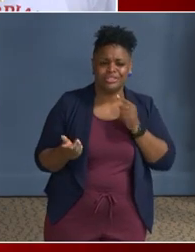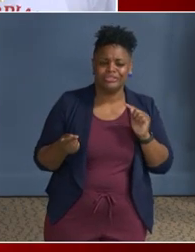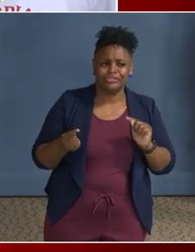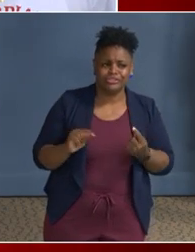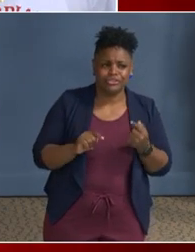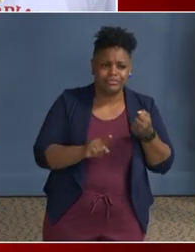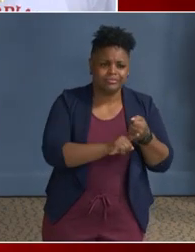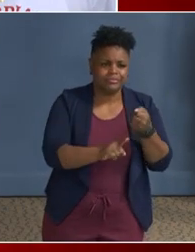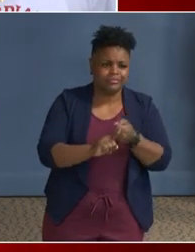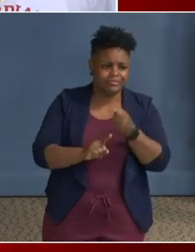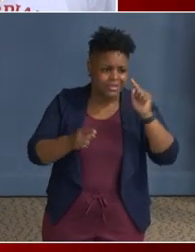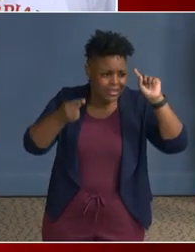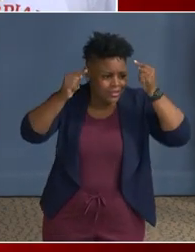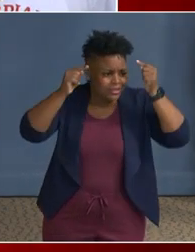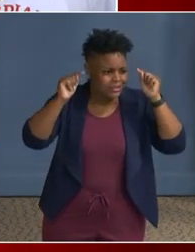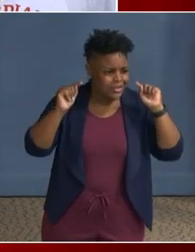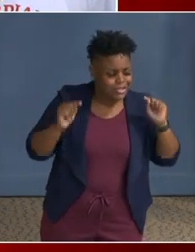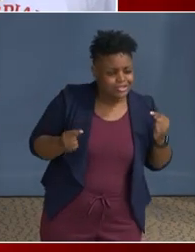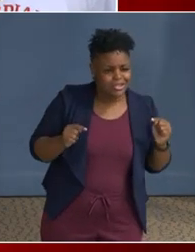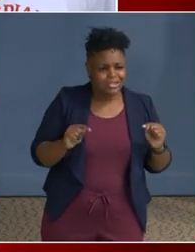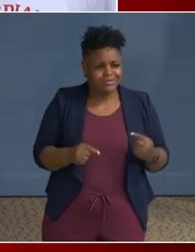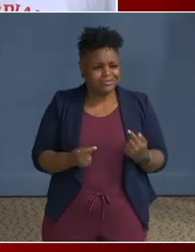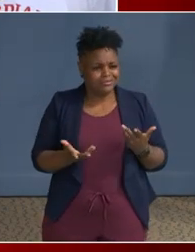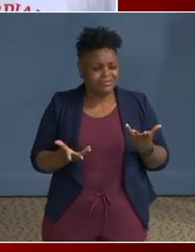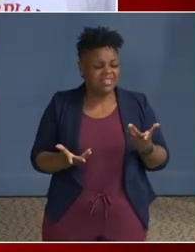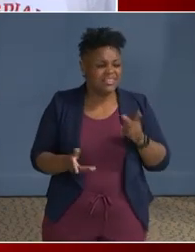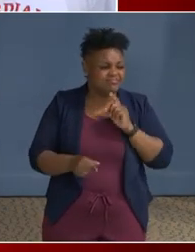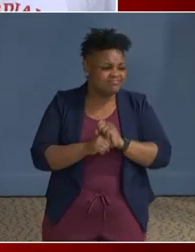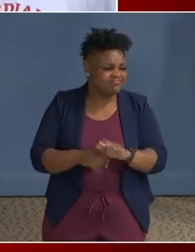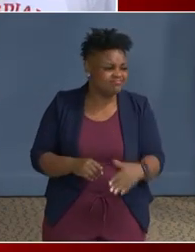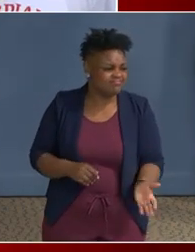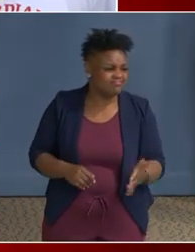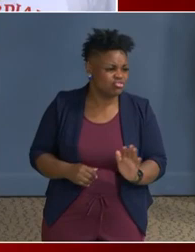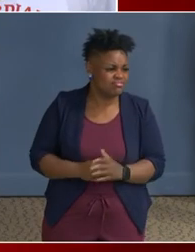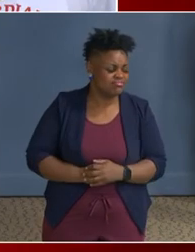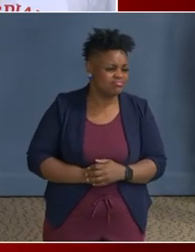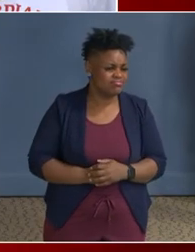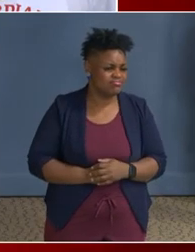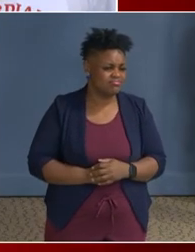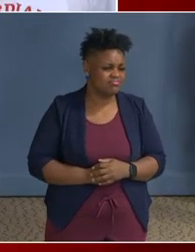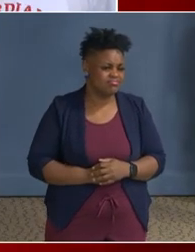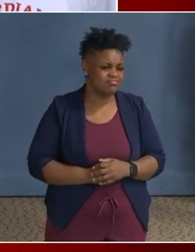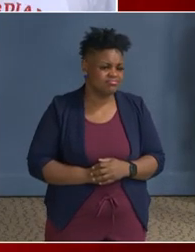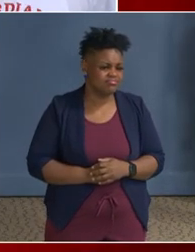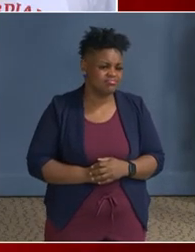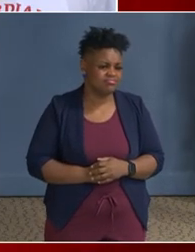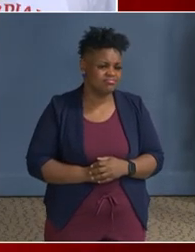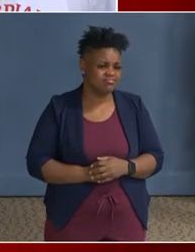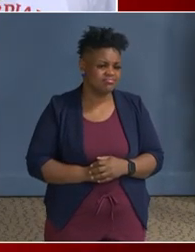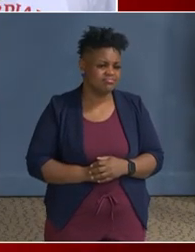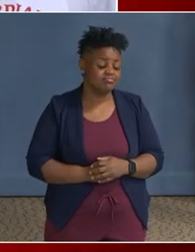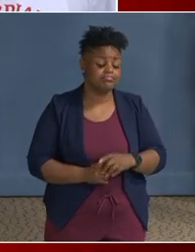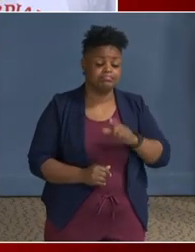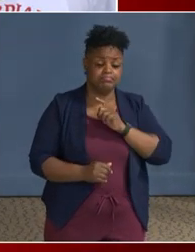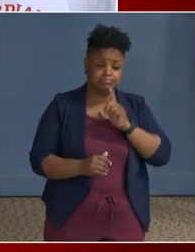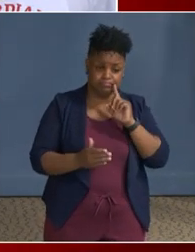head, which ended up resulting in his death. The death has been ruled accidental.